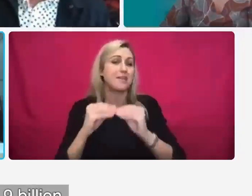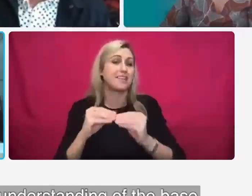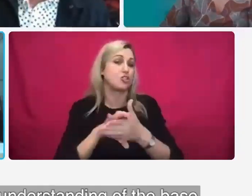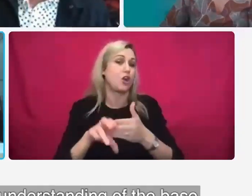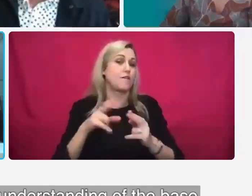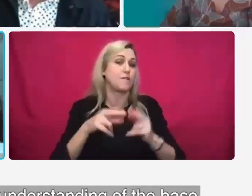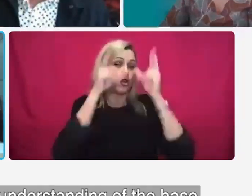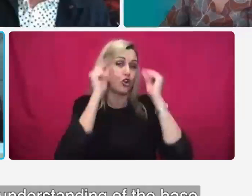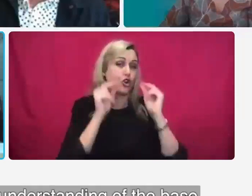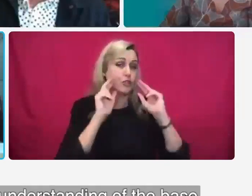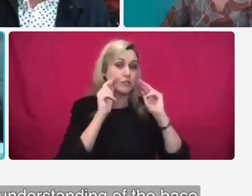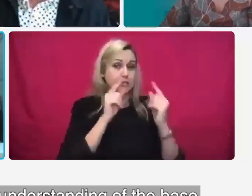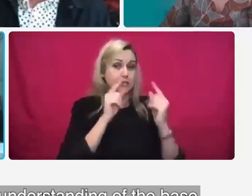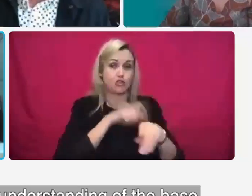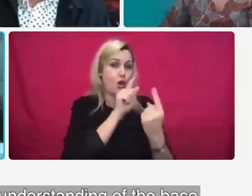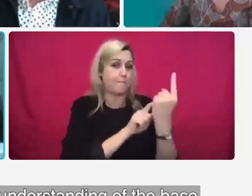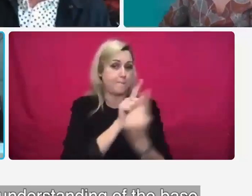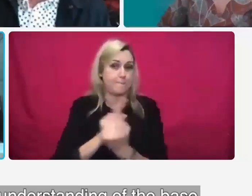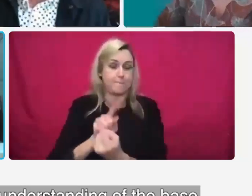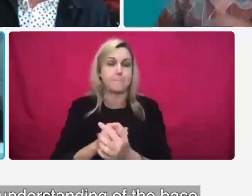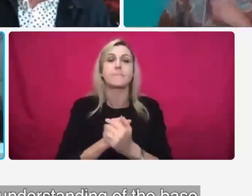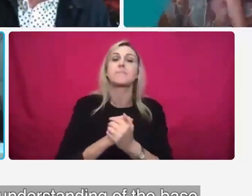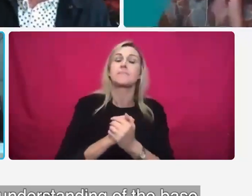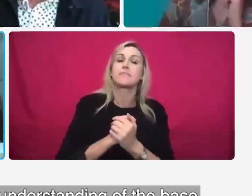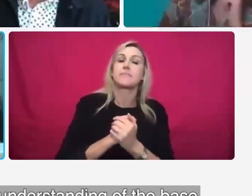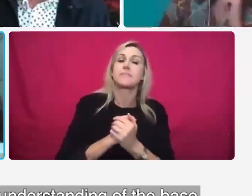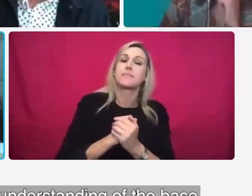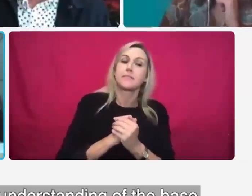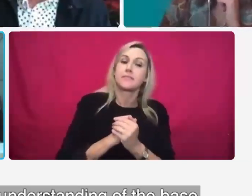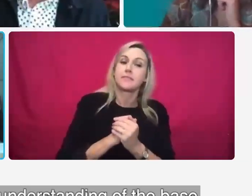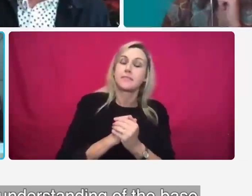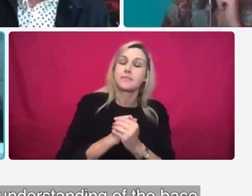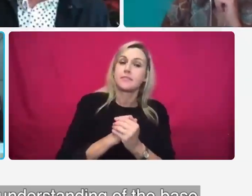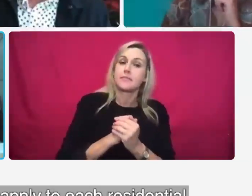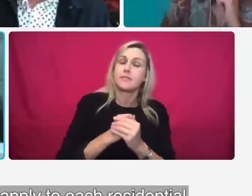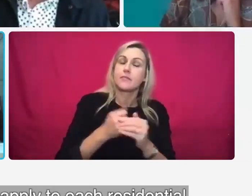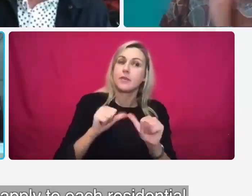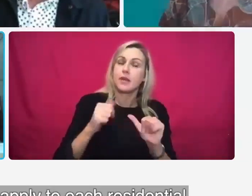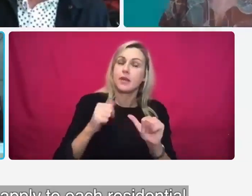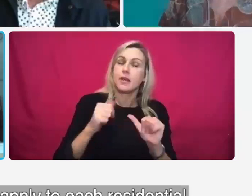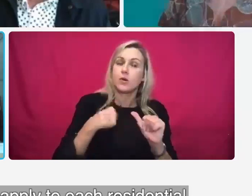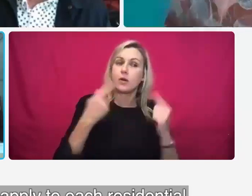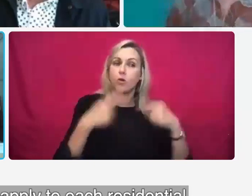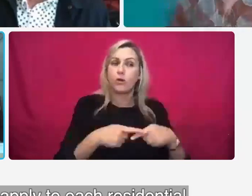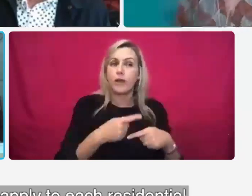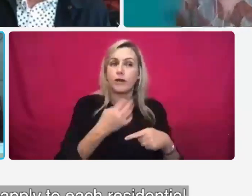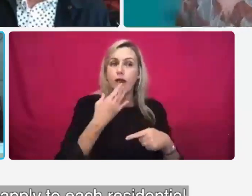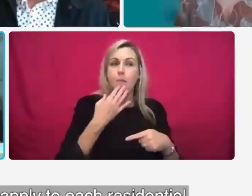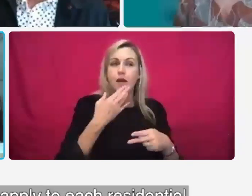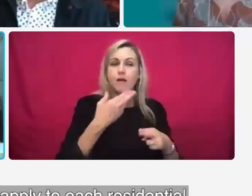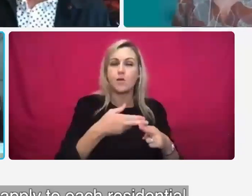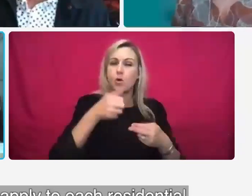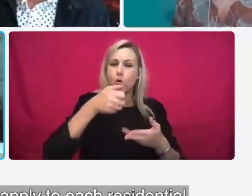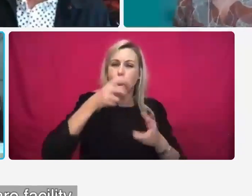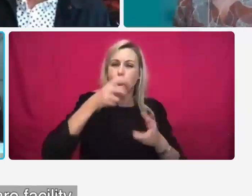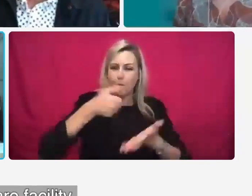billion. We then have a look. We have a pretty good understanding of the base care tariffs that would apply to